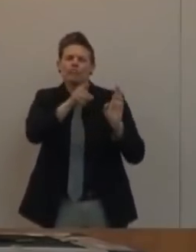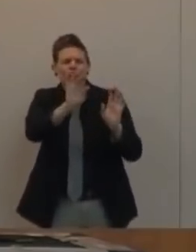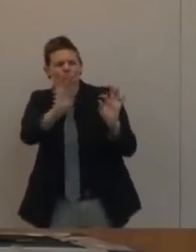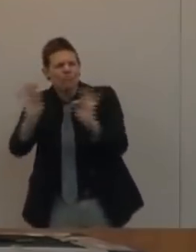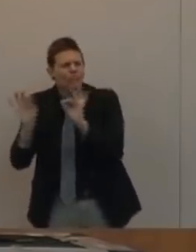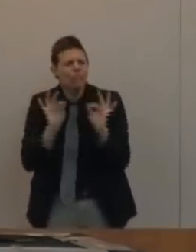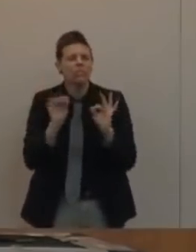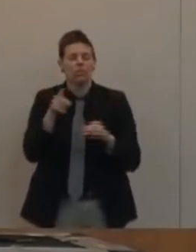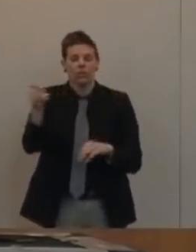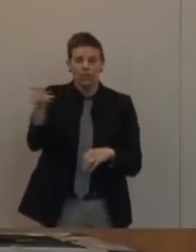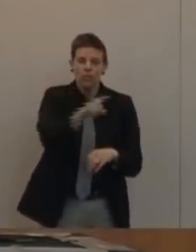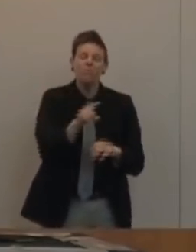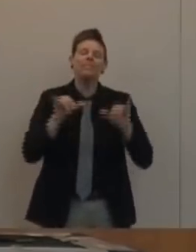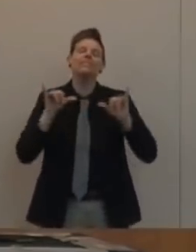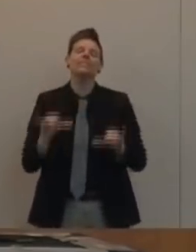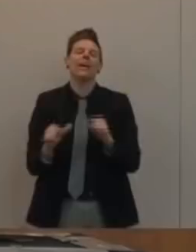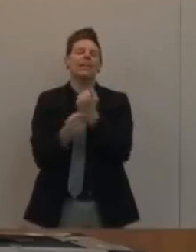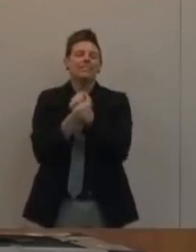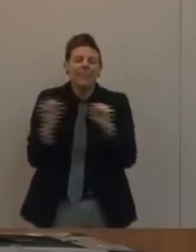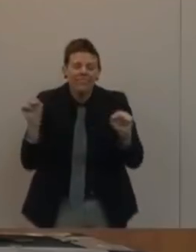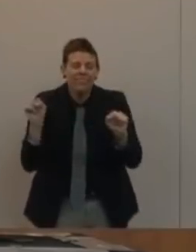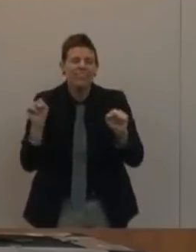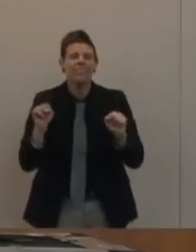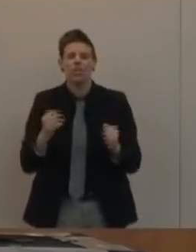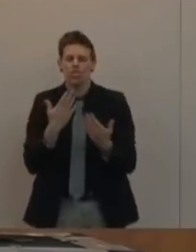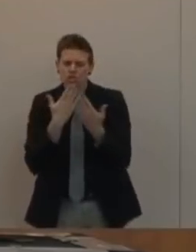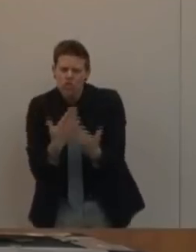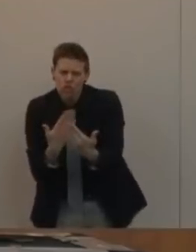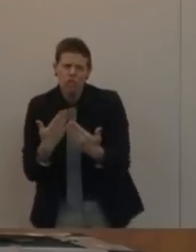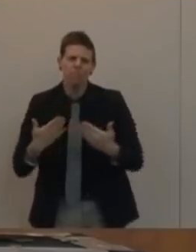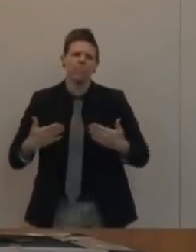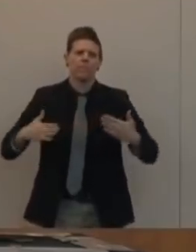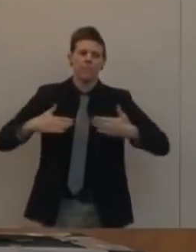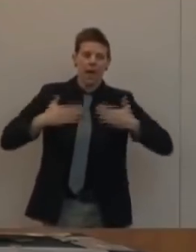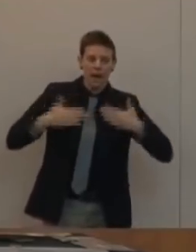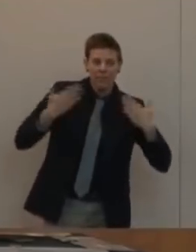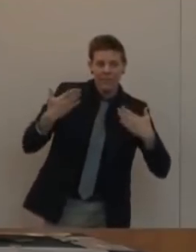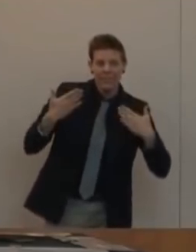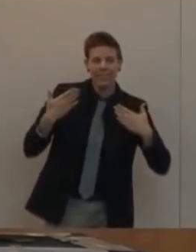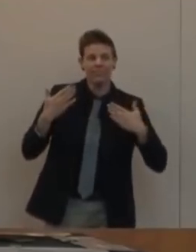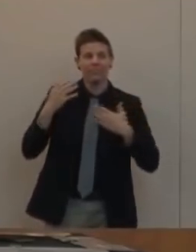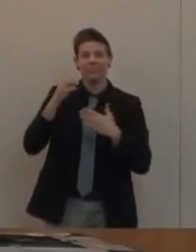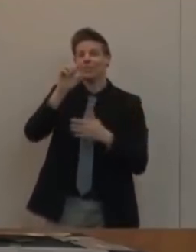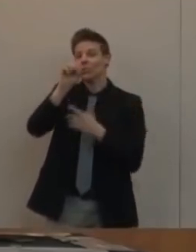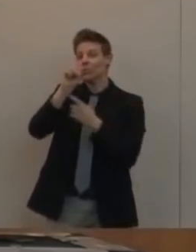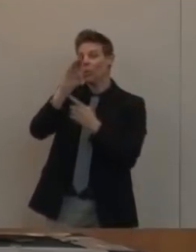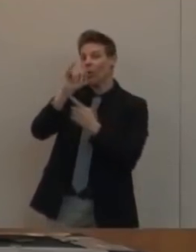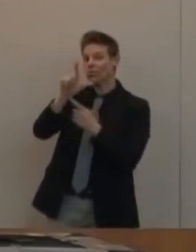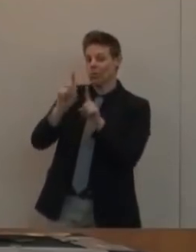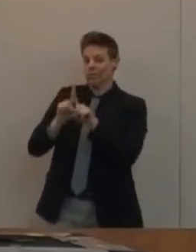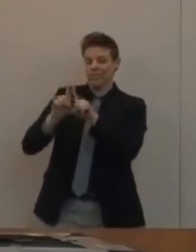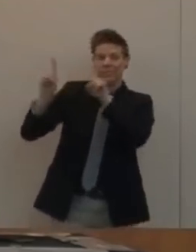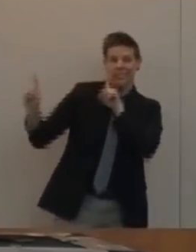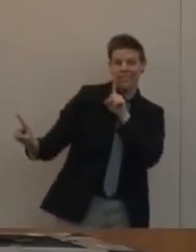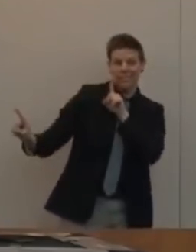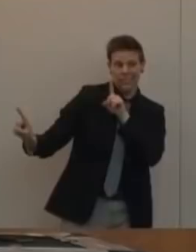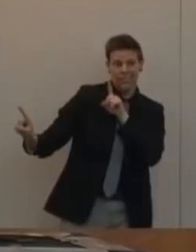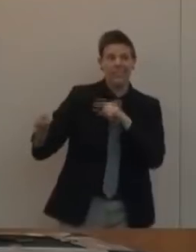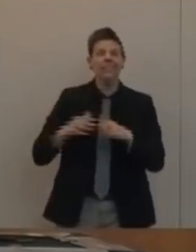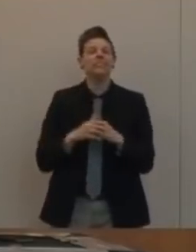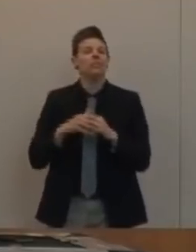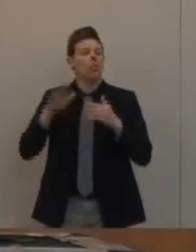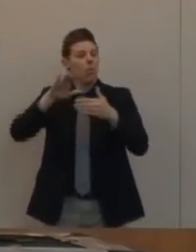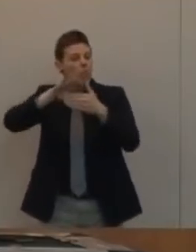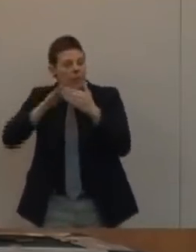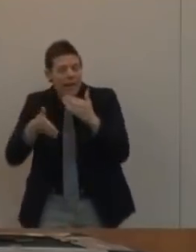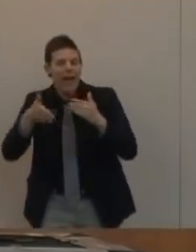safe, productive, happy, social distancing Easter weekend at home,